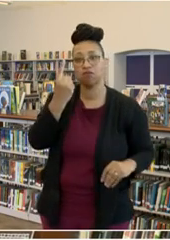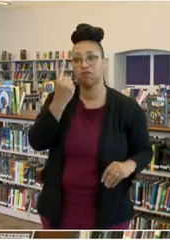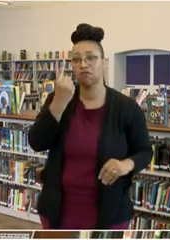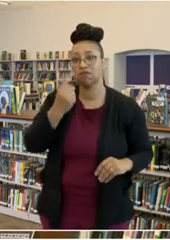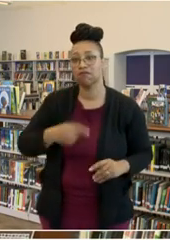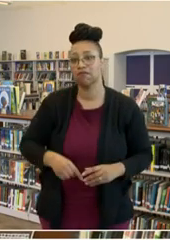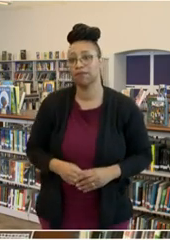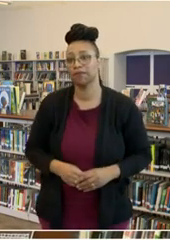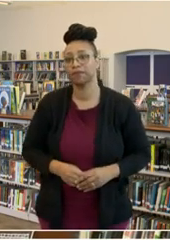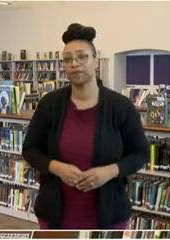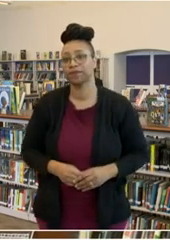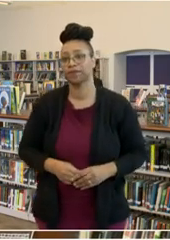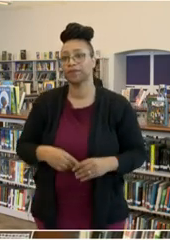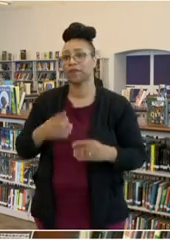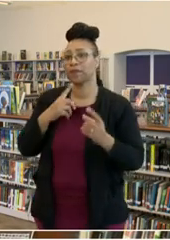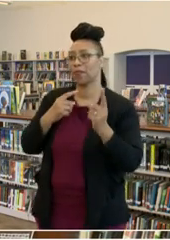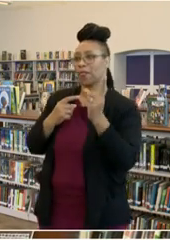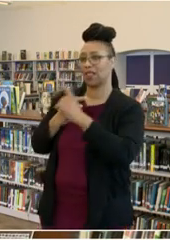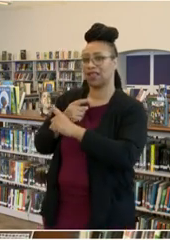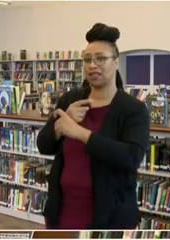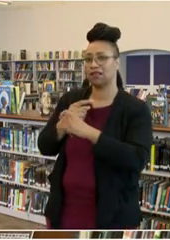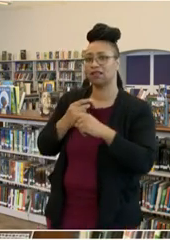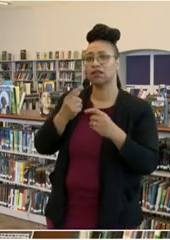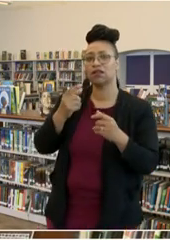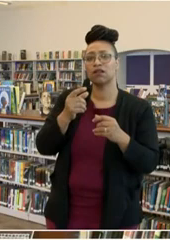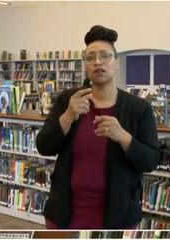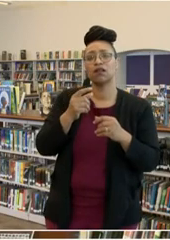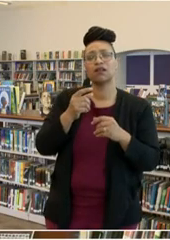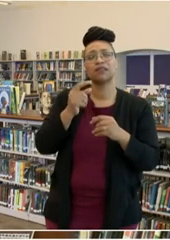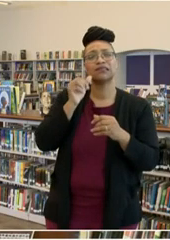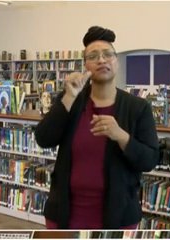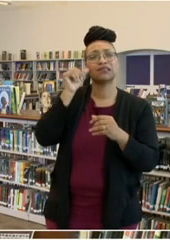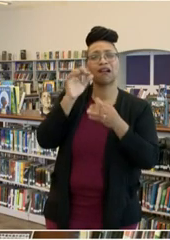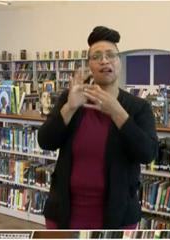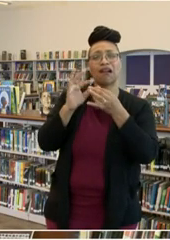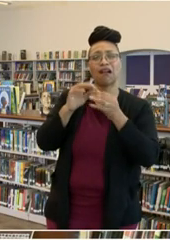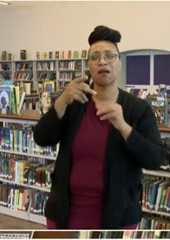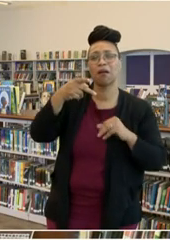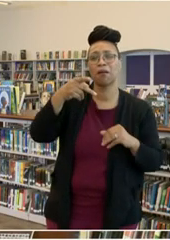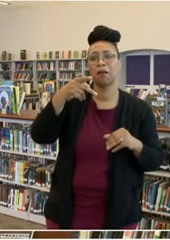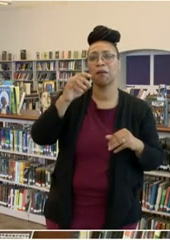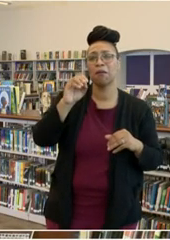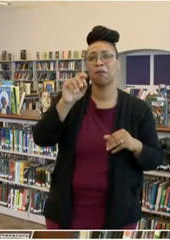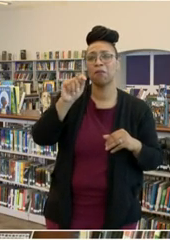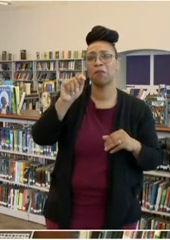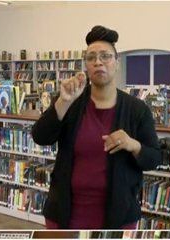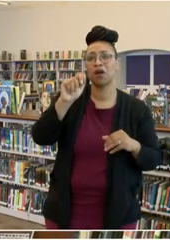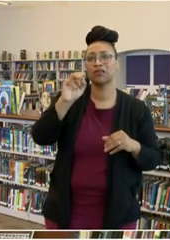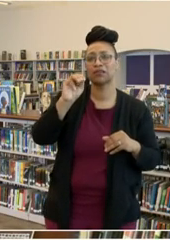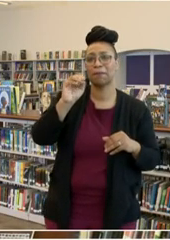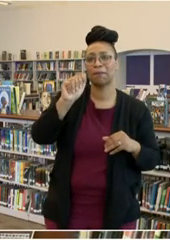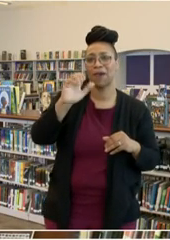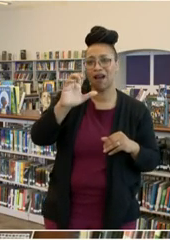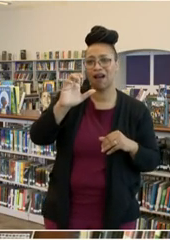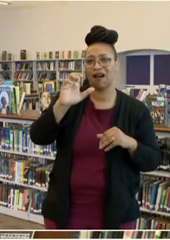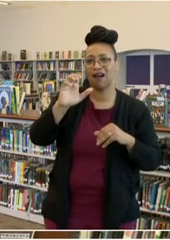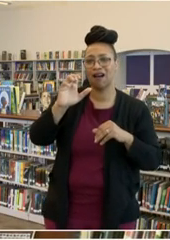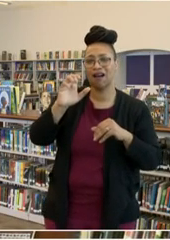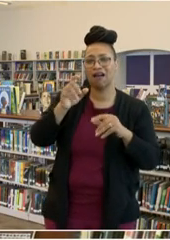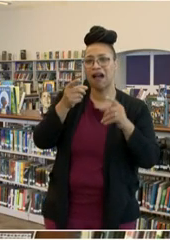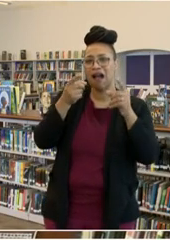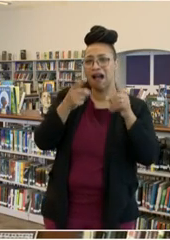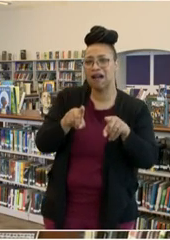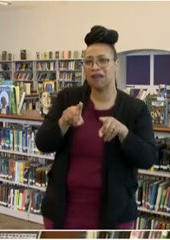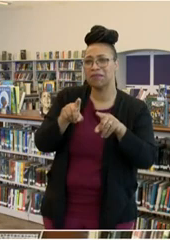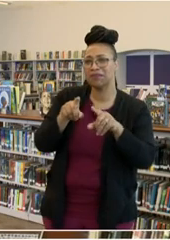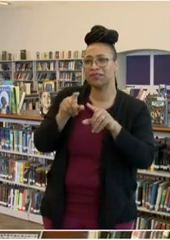Avenue Metro stop, Mayor, I'm just curious if you've had any broader safety conversations with Metro Police or WMATA Police in the